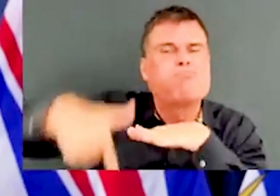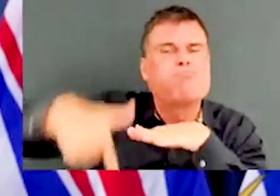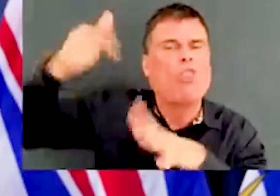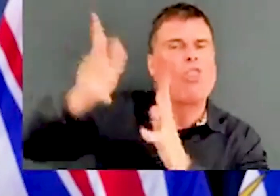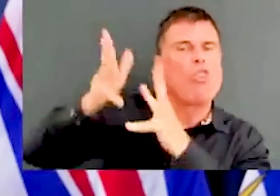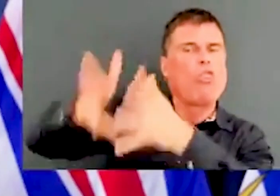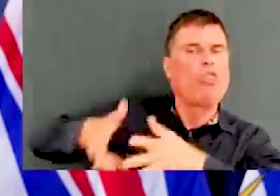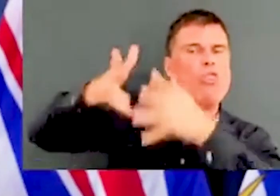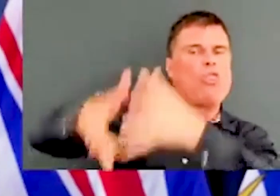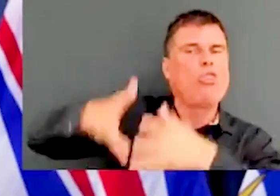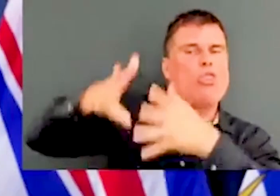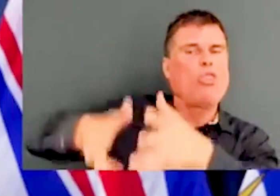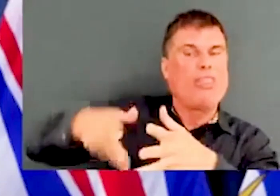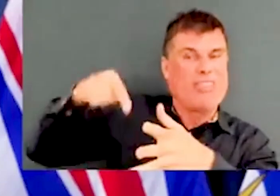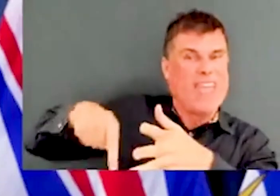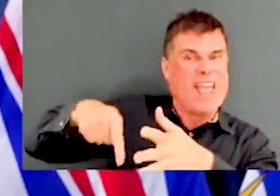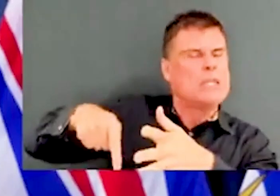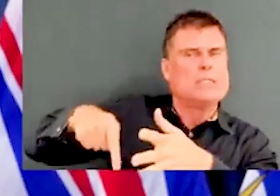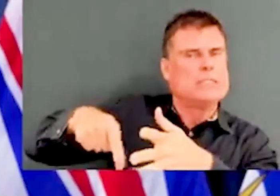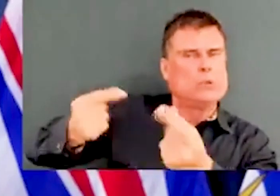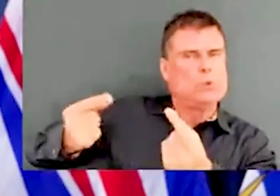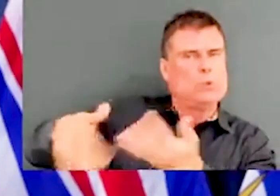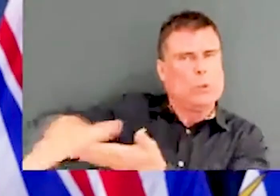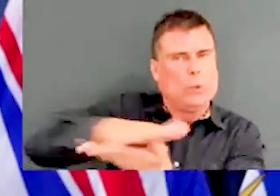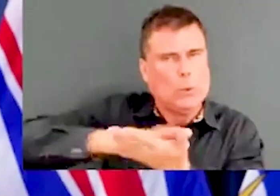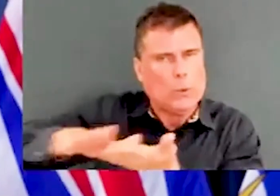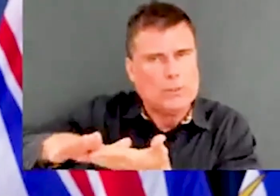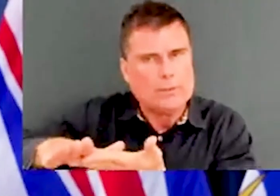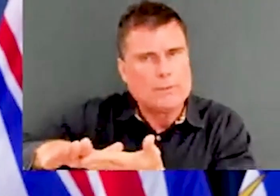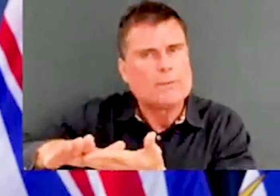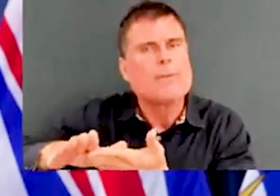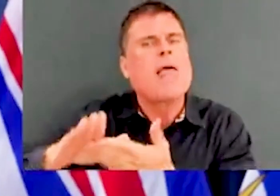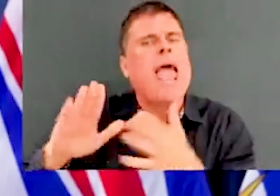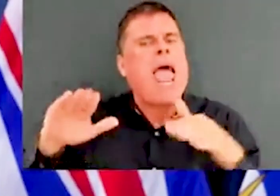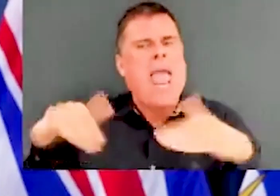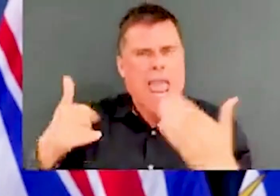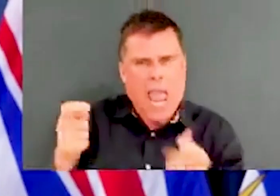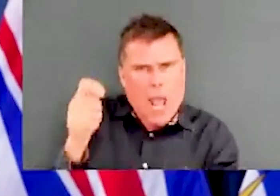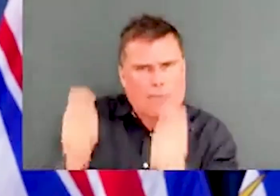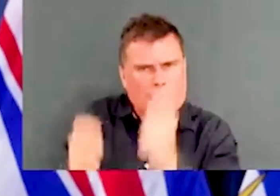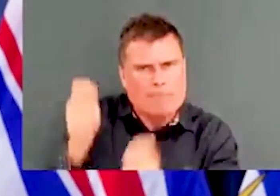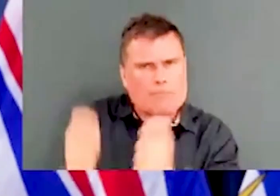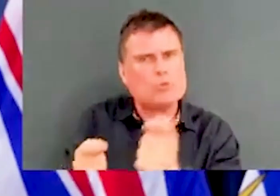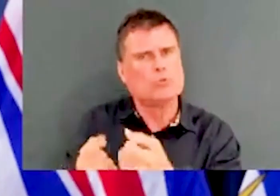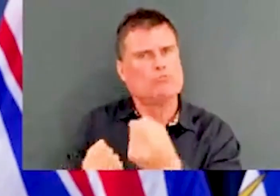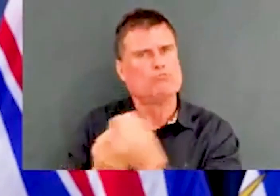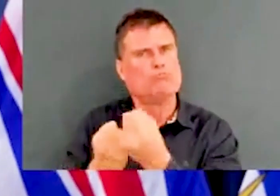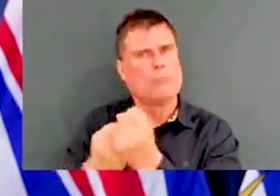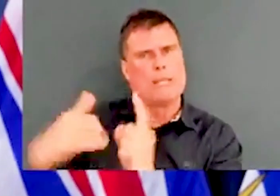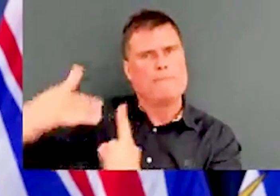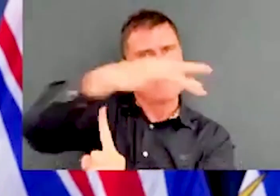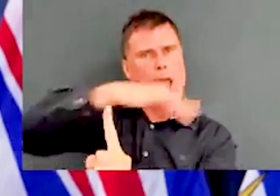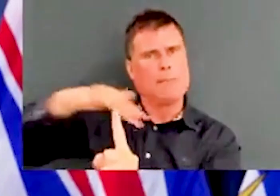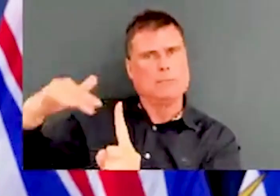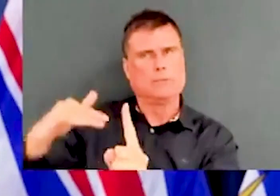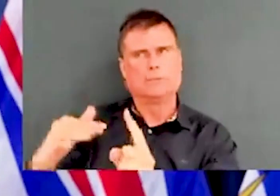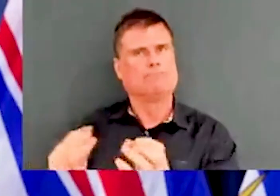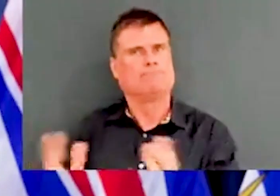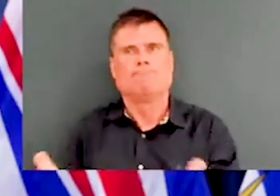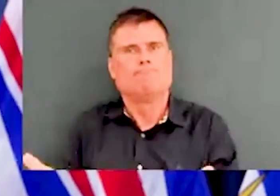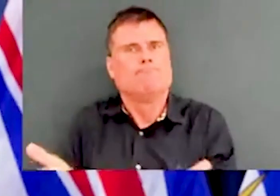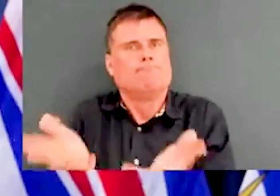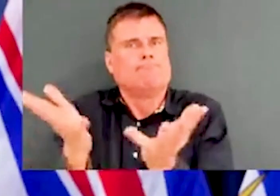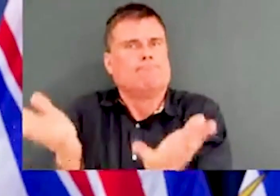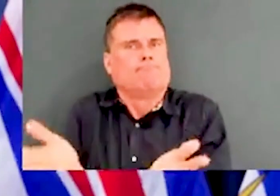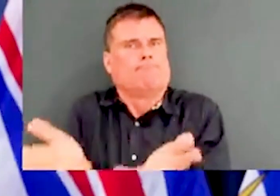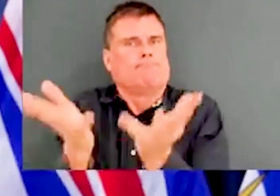support environmental initiatives. The intention is to focus on those projects which reduce emissions or otherwise heal the